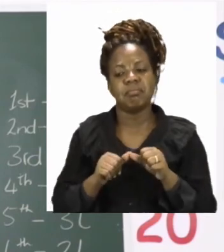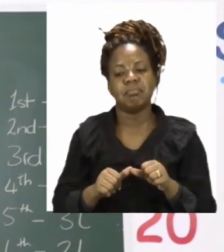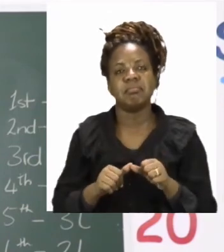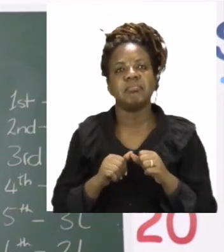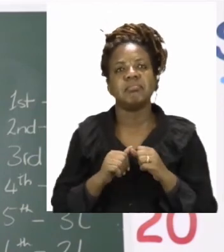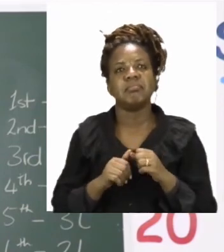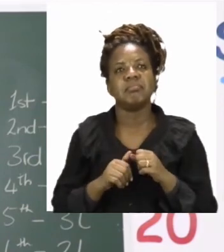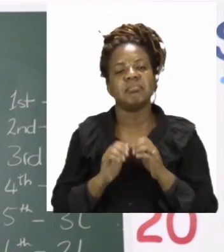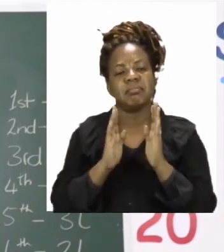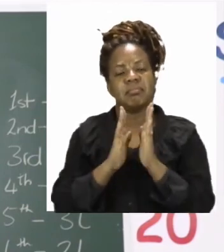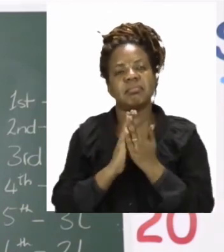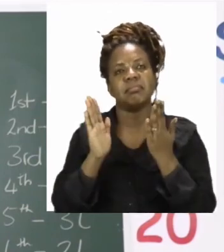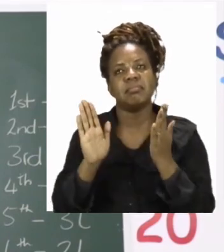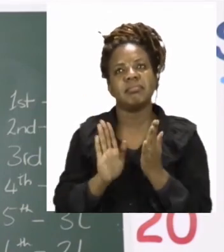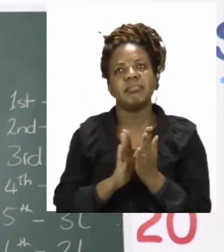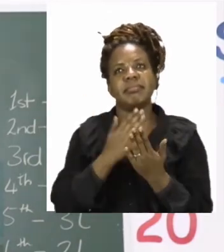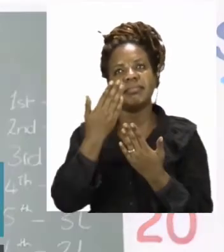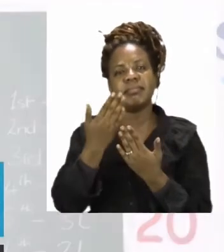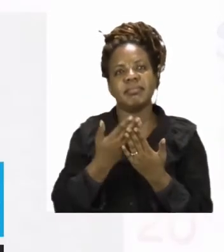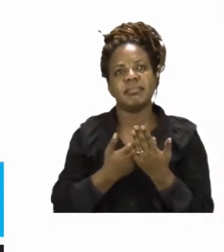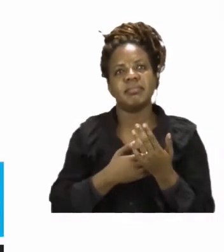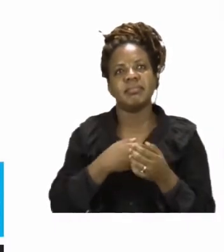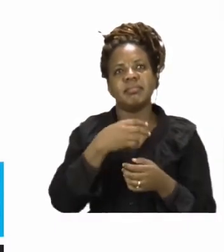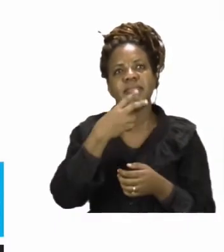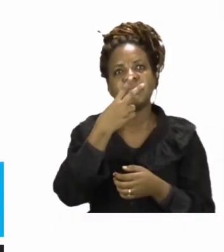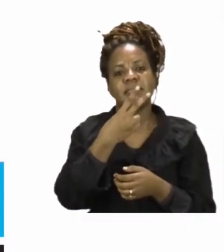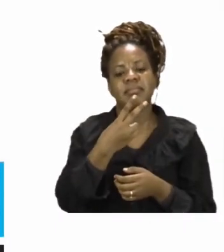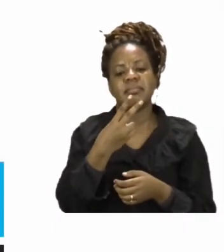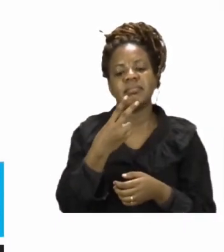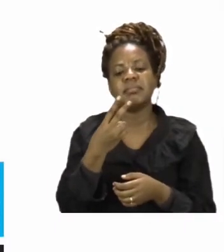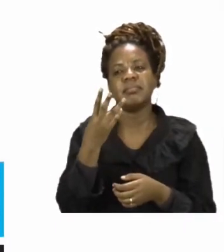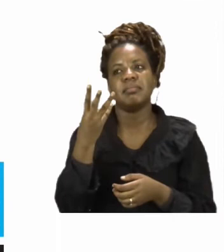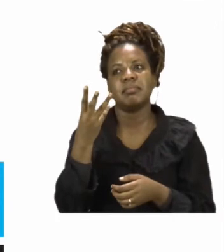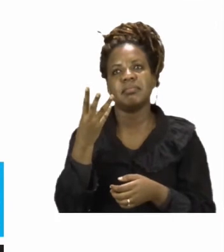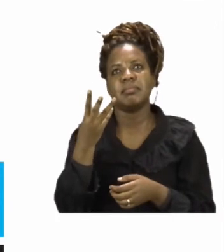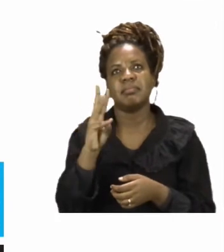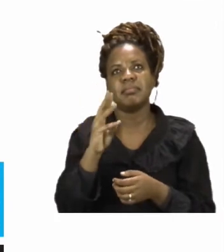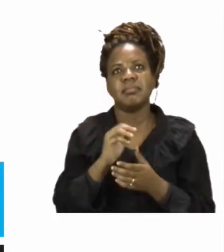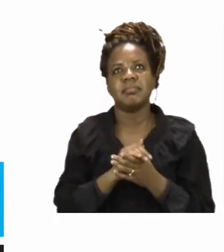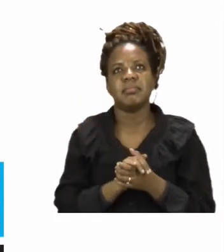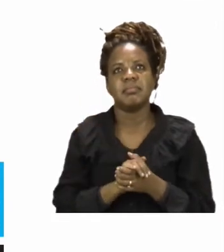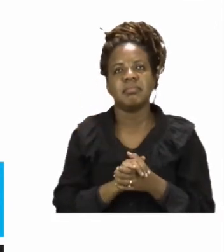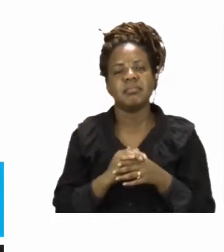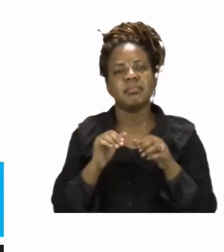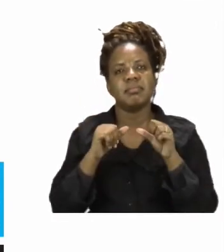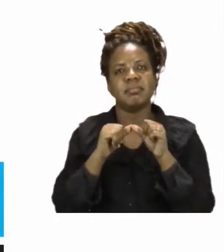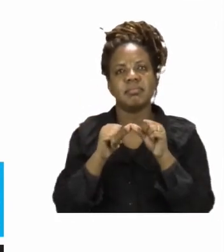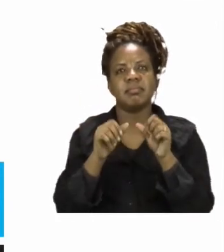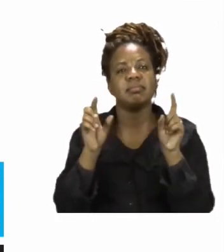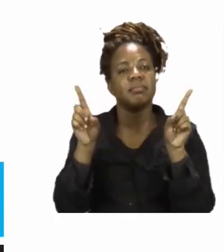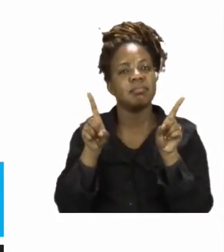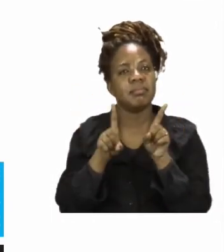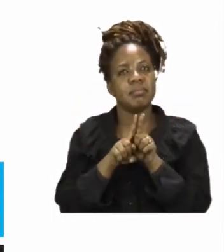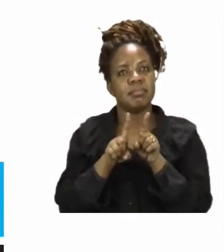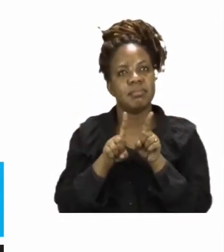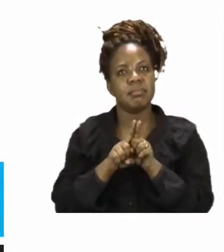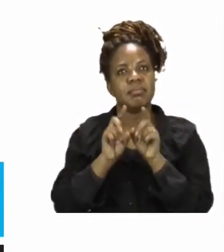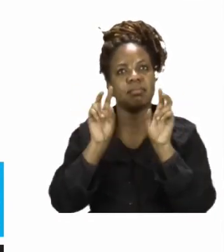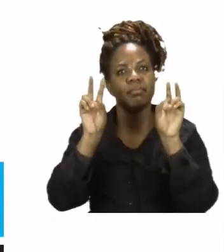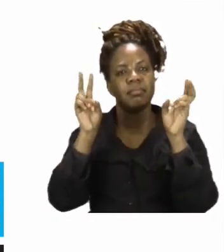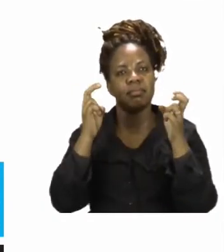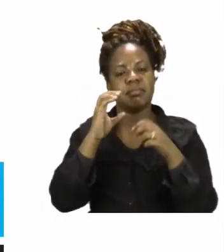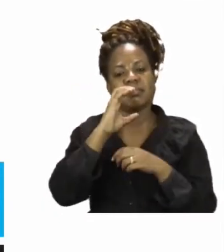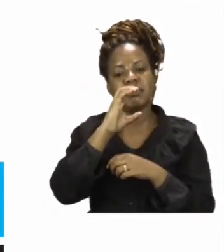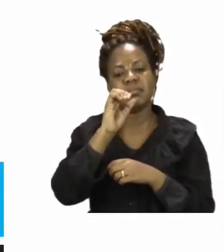to page 26 to continue with capacity. On page 26, we are going to now